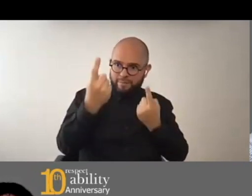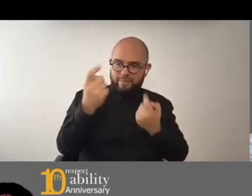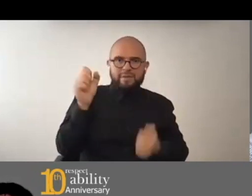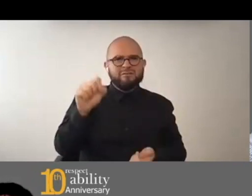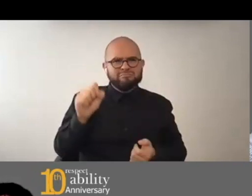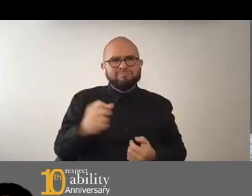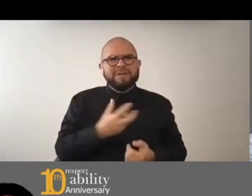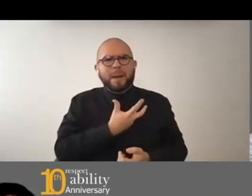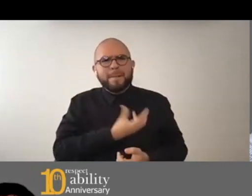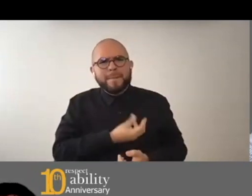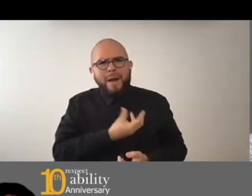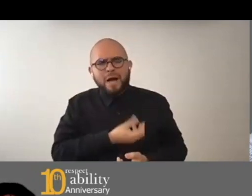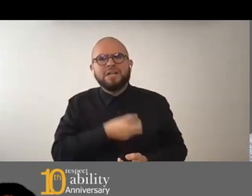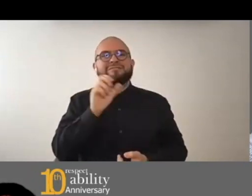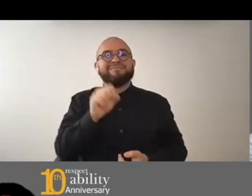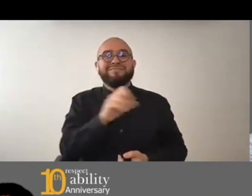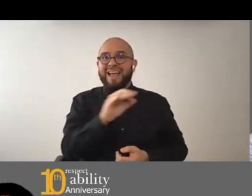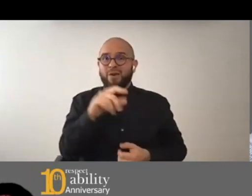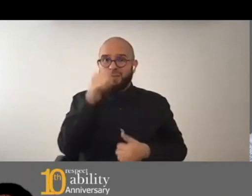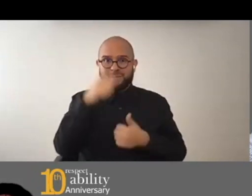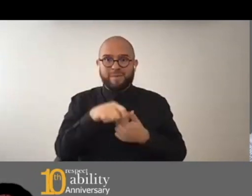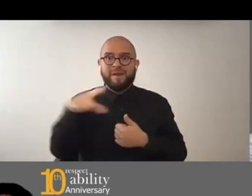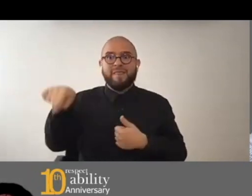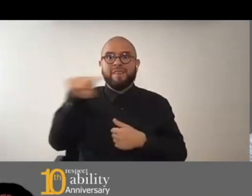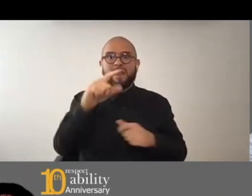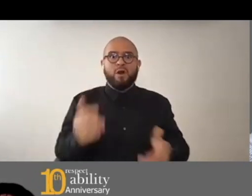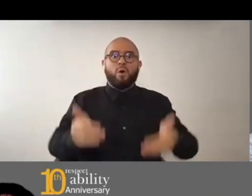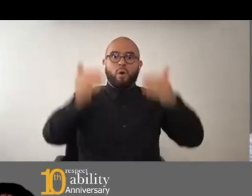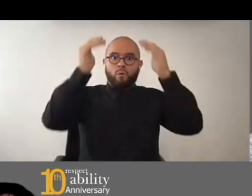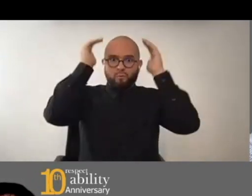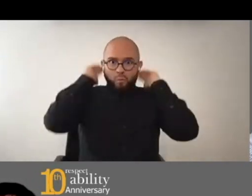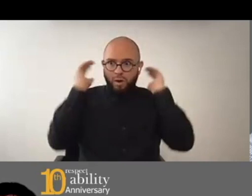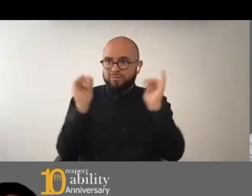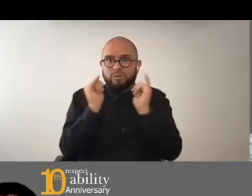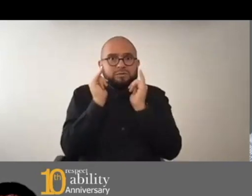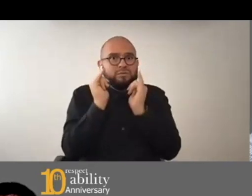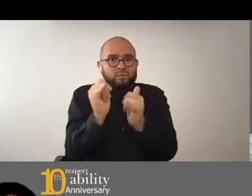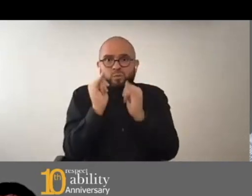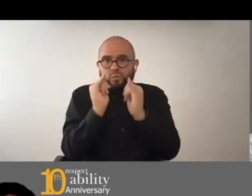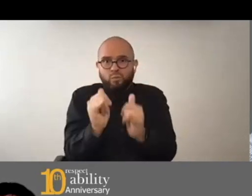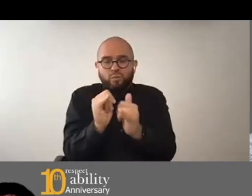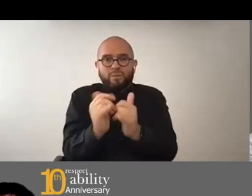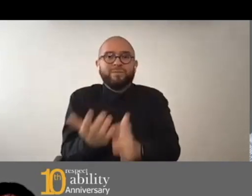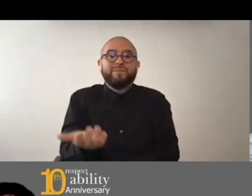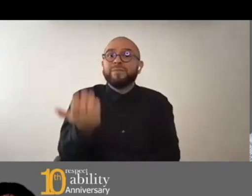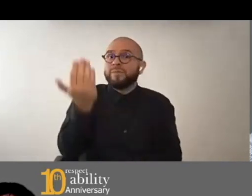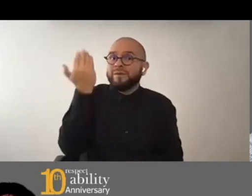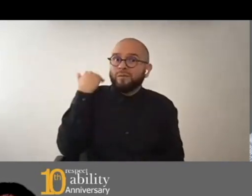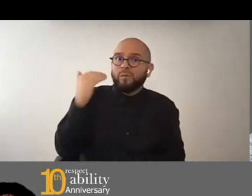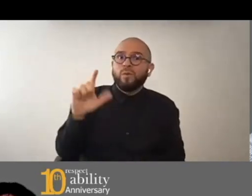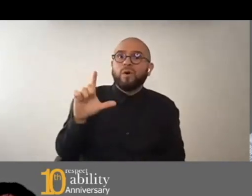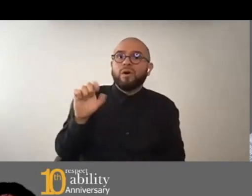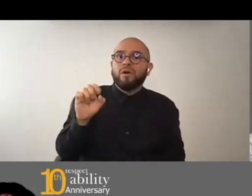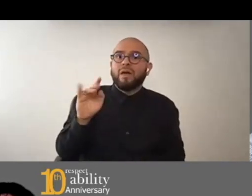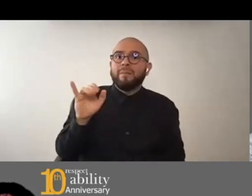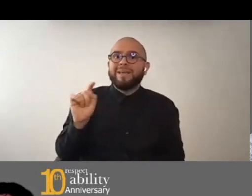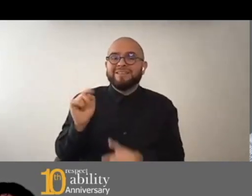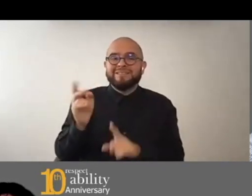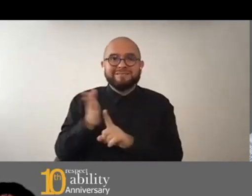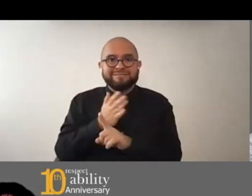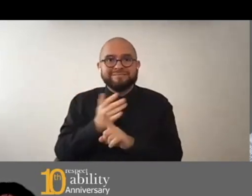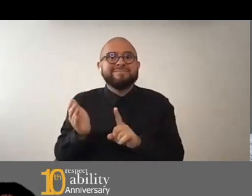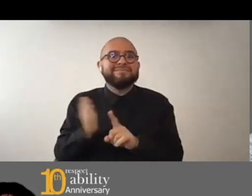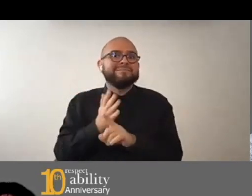they're overwhelmed too. They're busy too. It used to take lobbyists and people reaching out to me 3